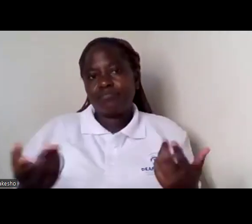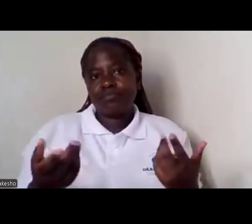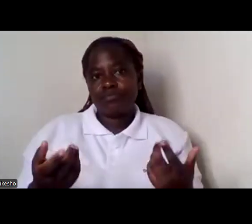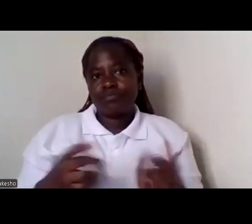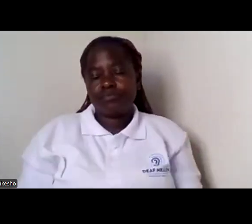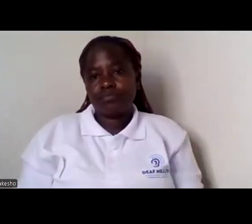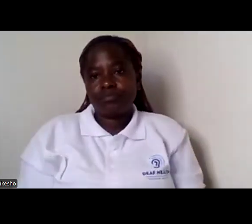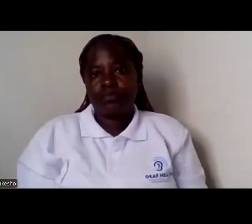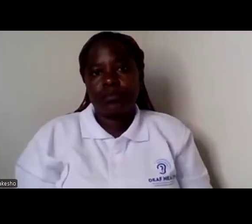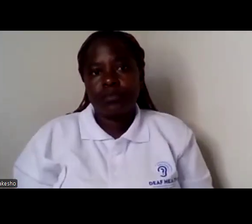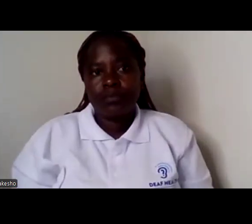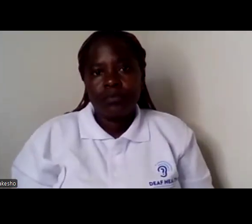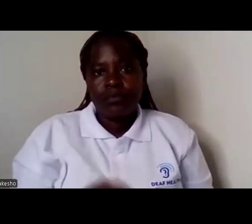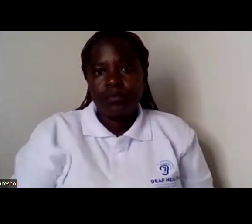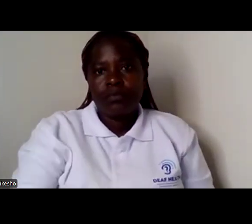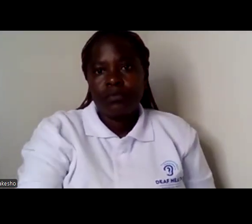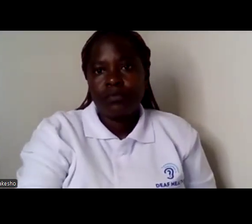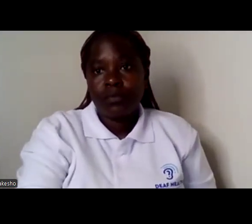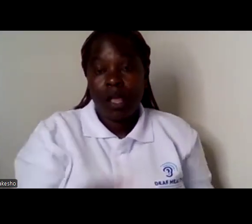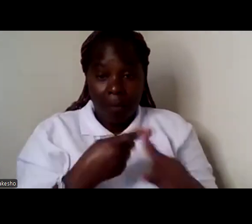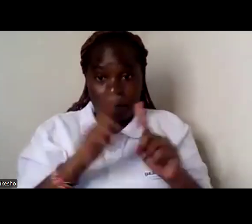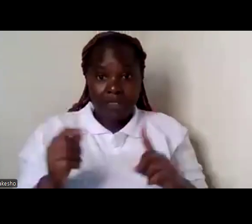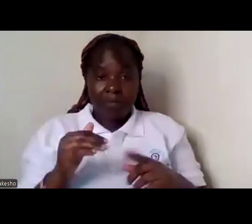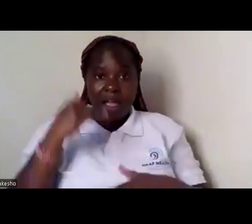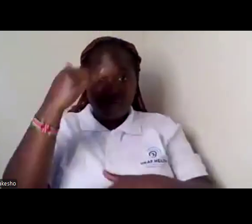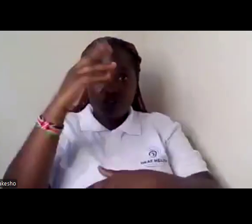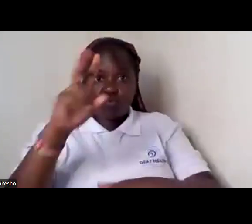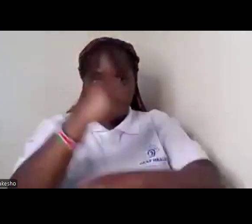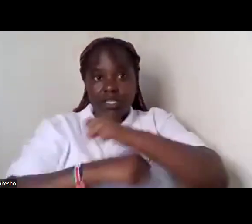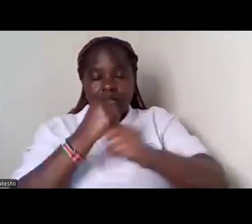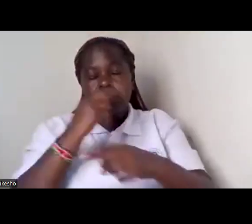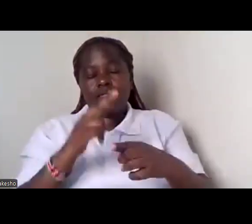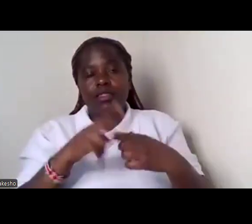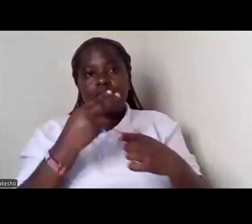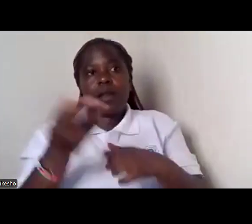to anyone. But after like 2 years, it comes back.